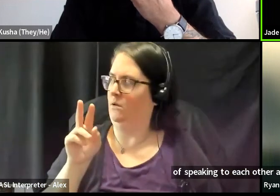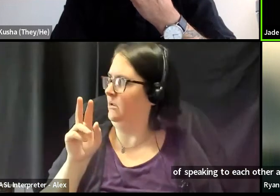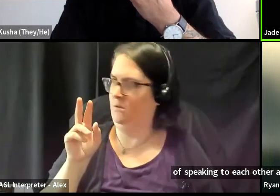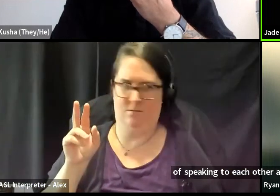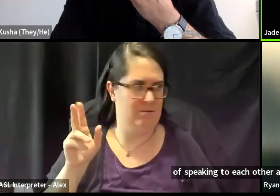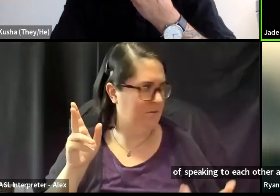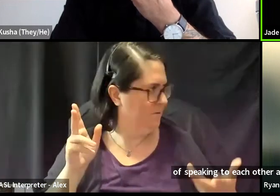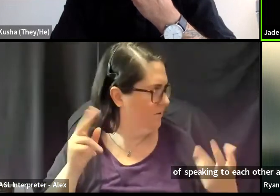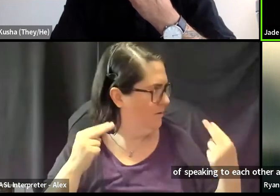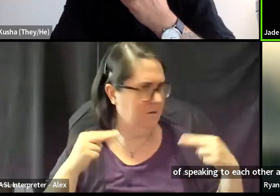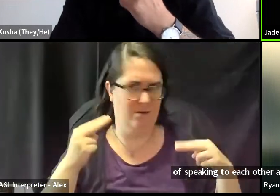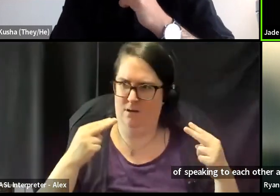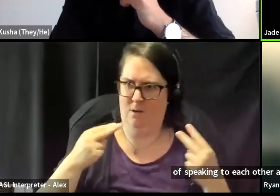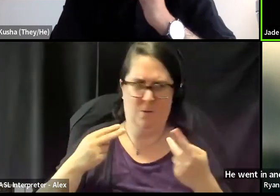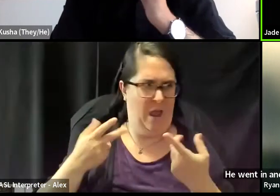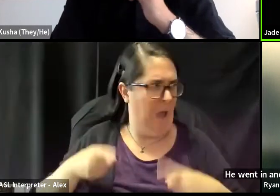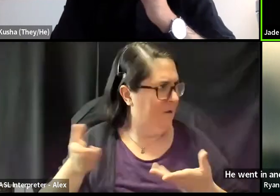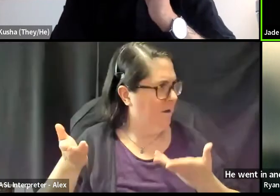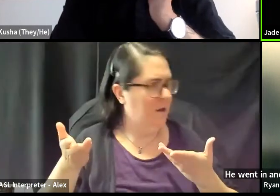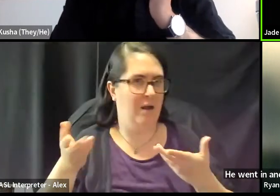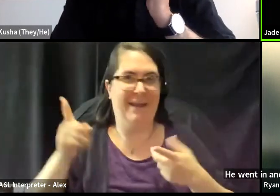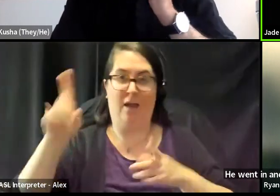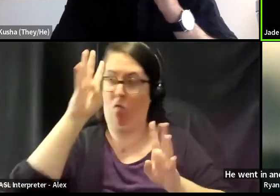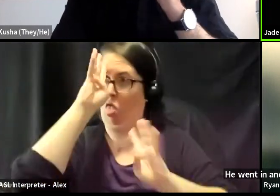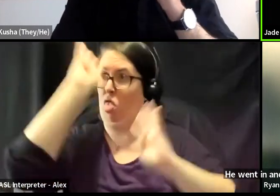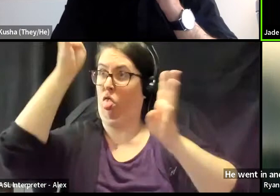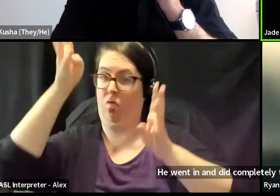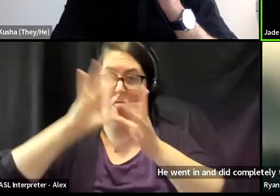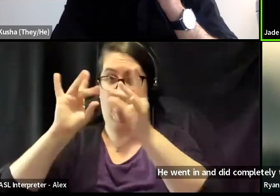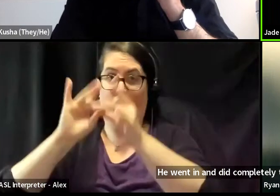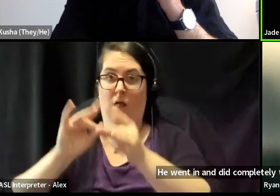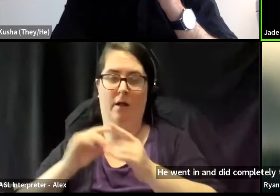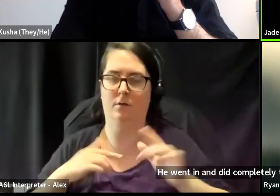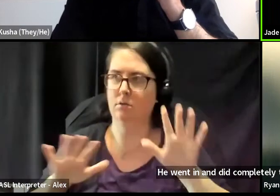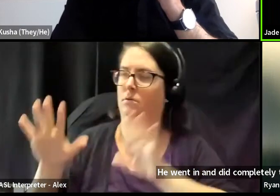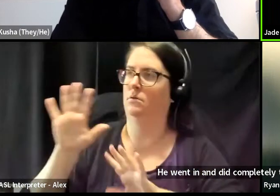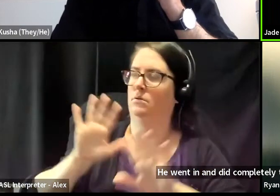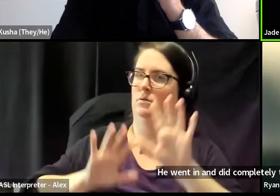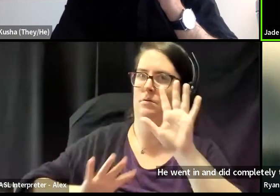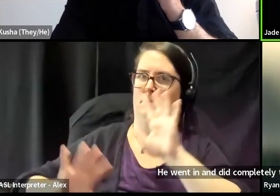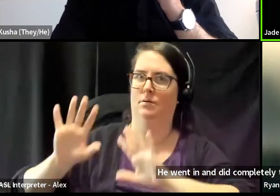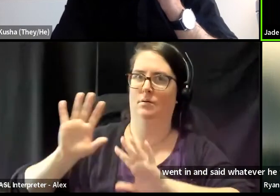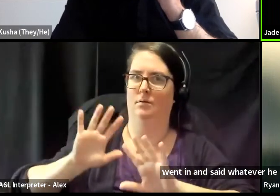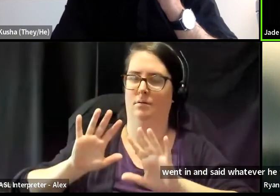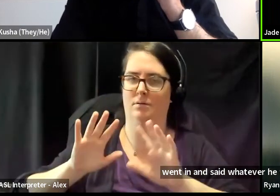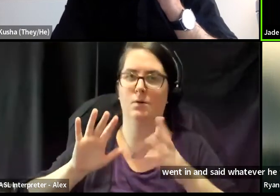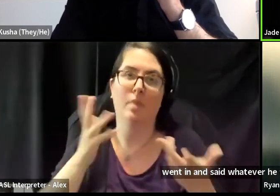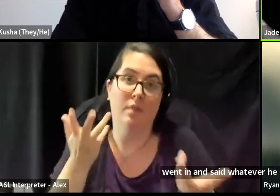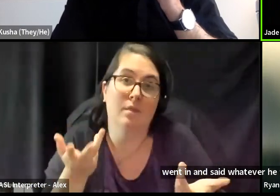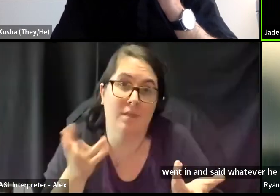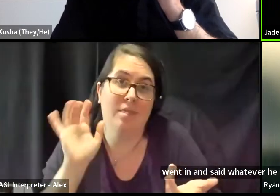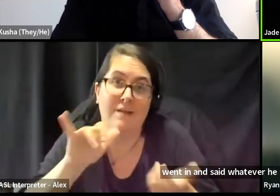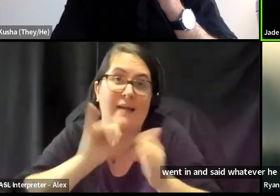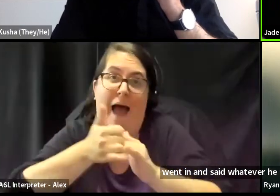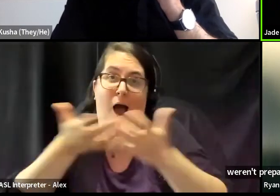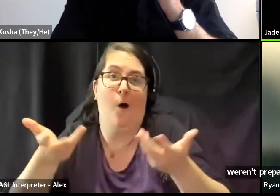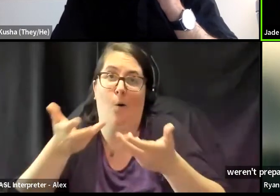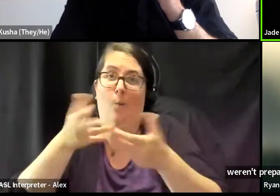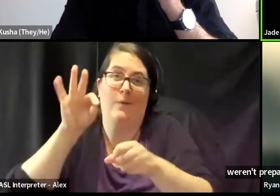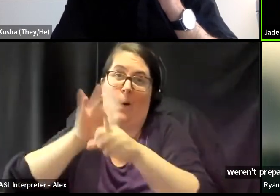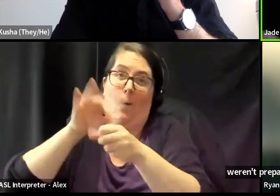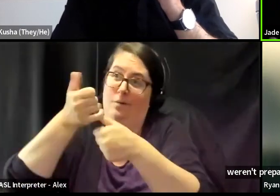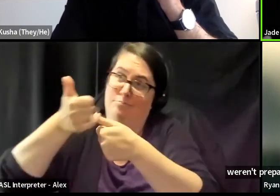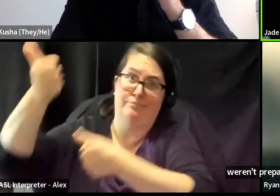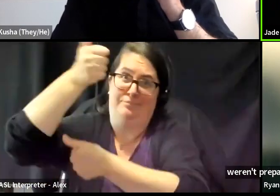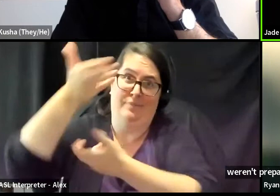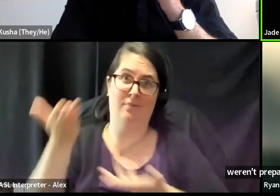completely the opposite and just went in and said whatever he wanted to, and they weren't prepared. And so that's how he got into where he was.